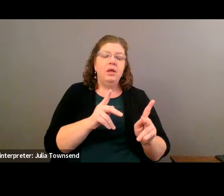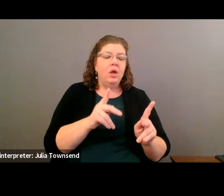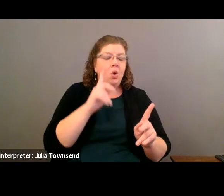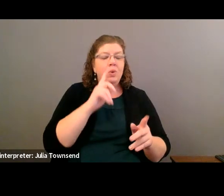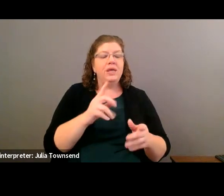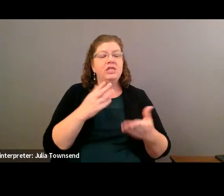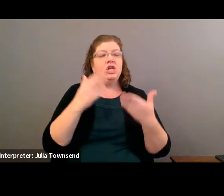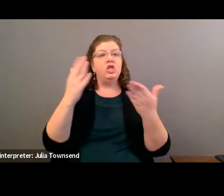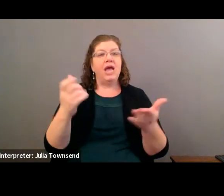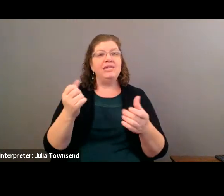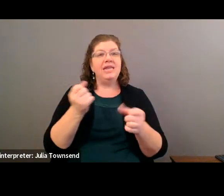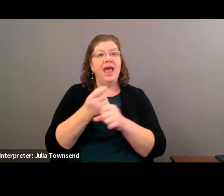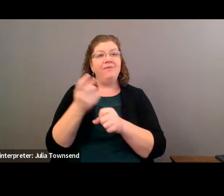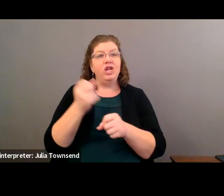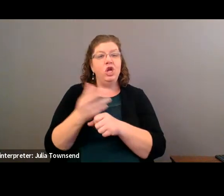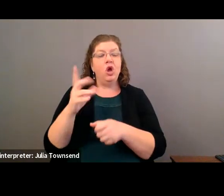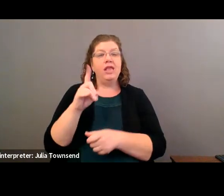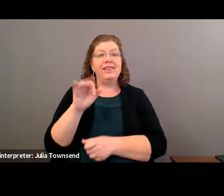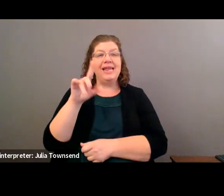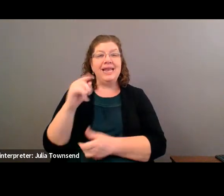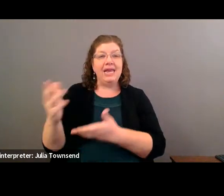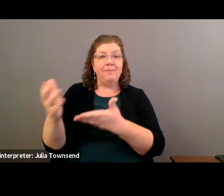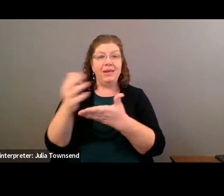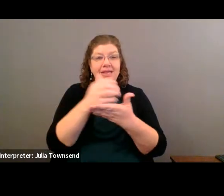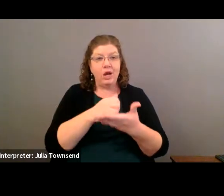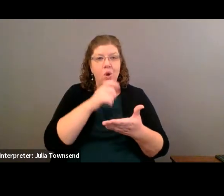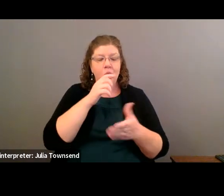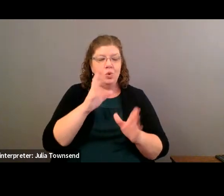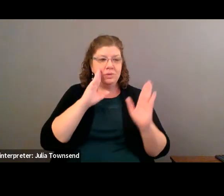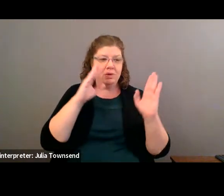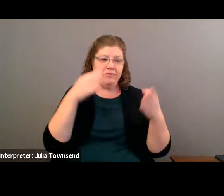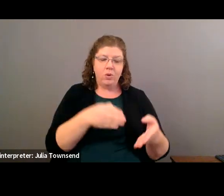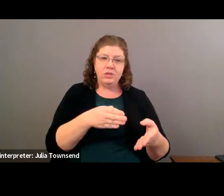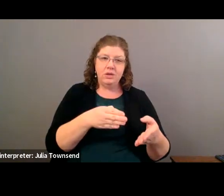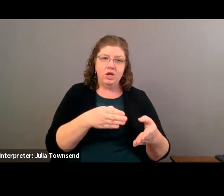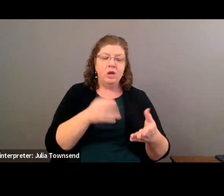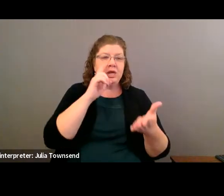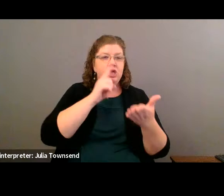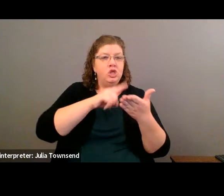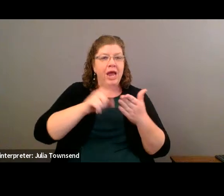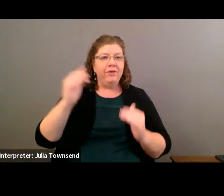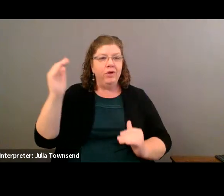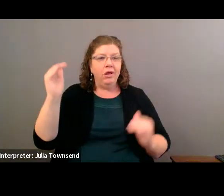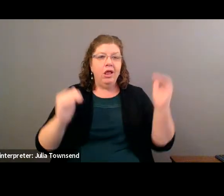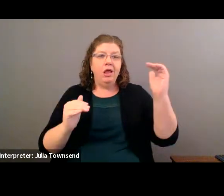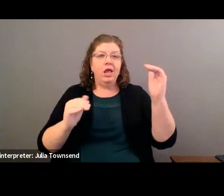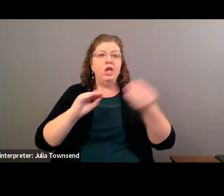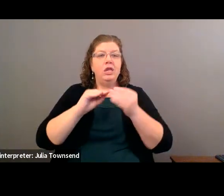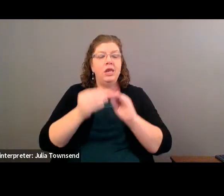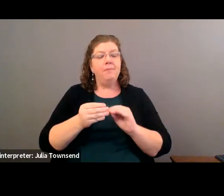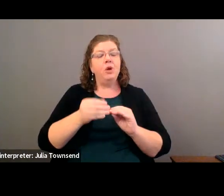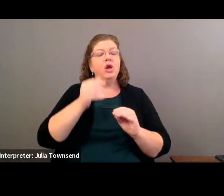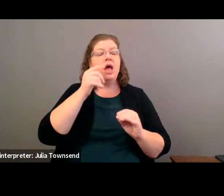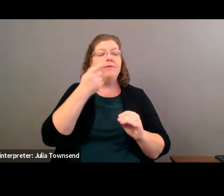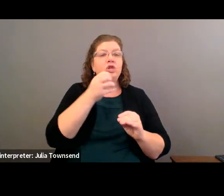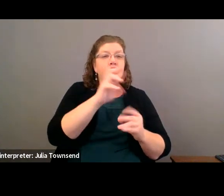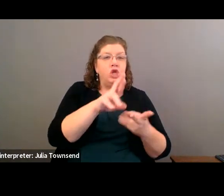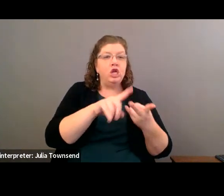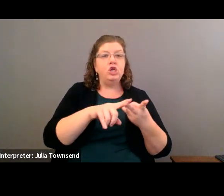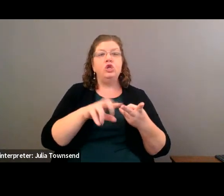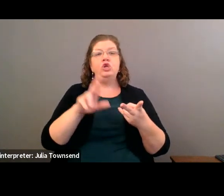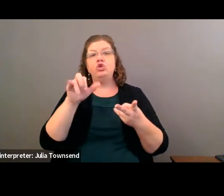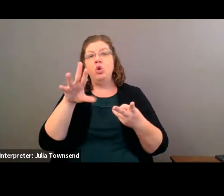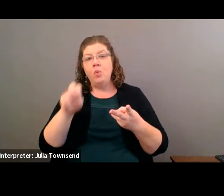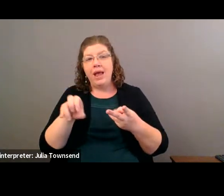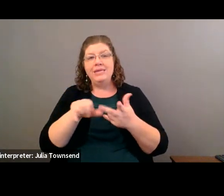of every year in every school. The data should be checked for disproportionate numbers of certain genders, races, social classes, body types, and other